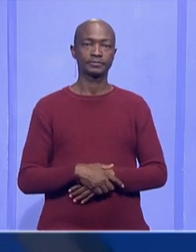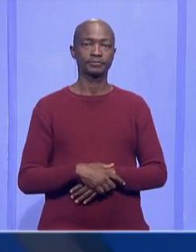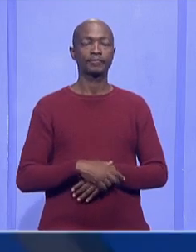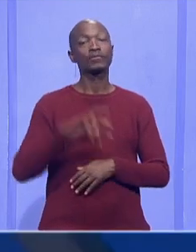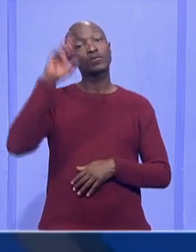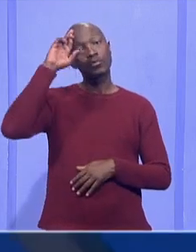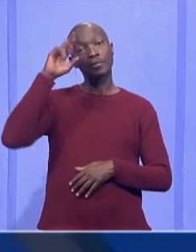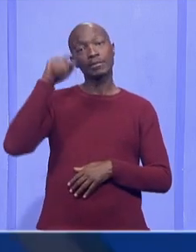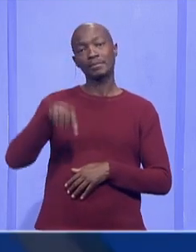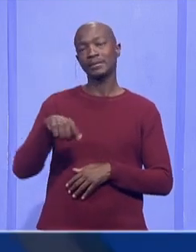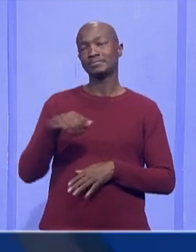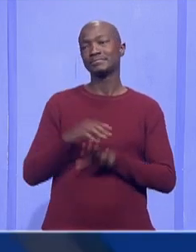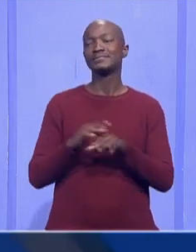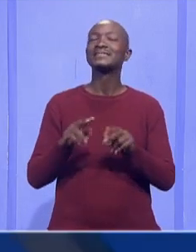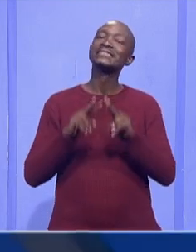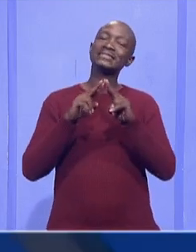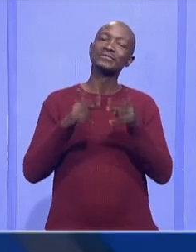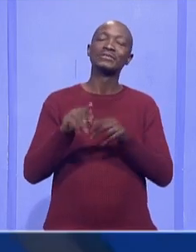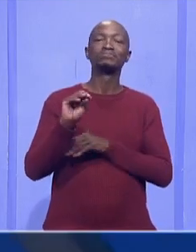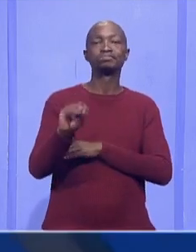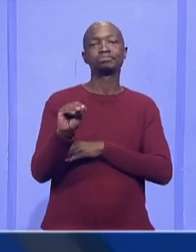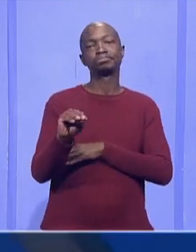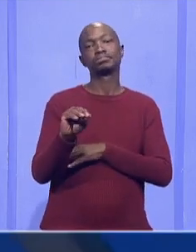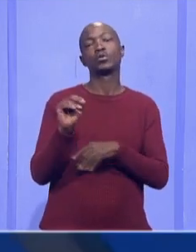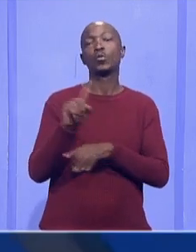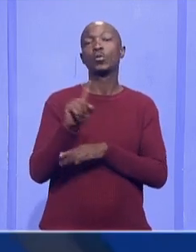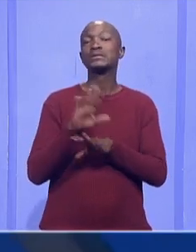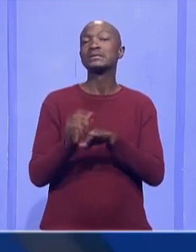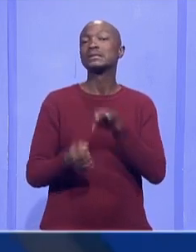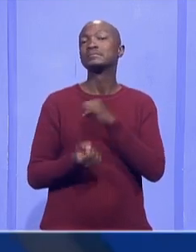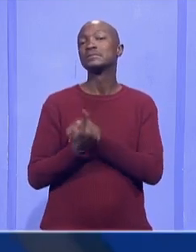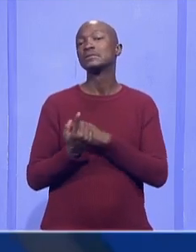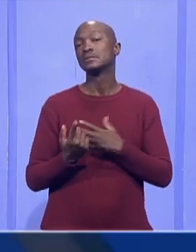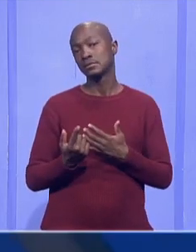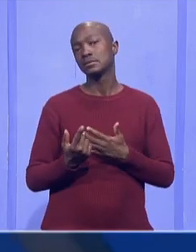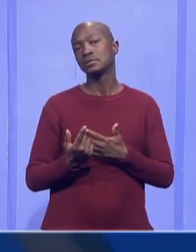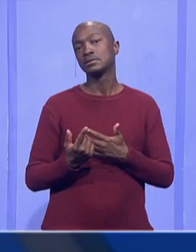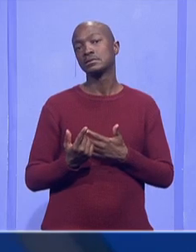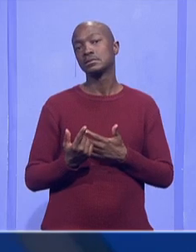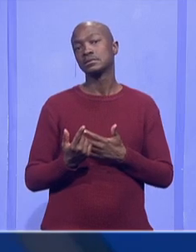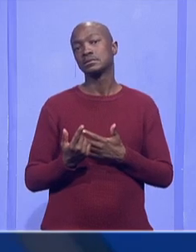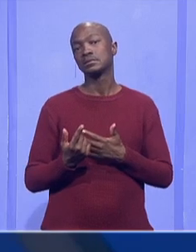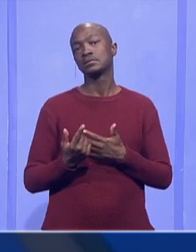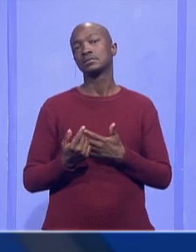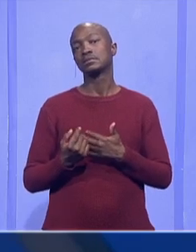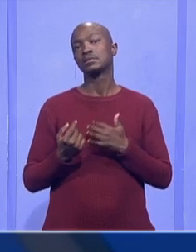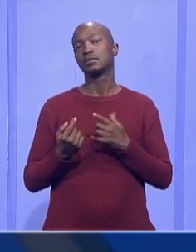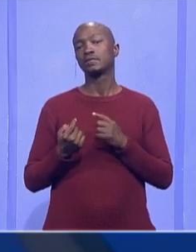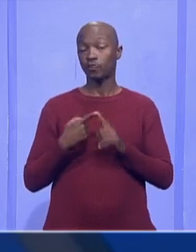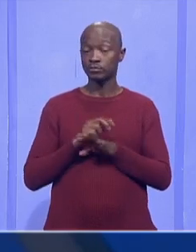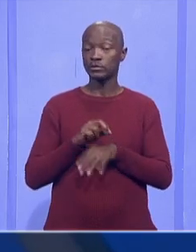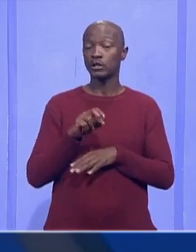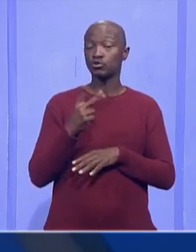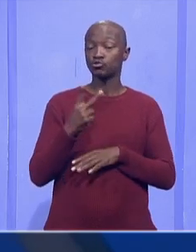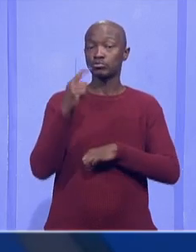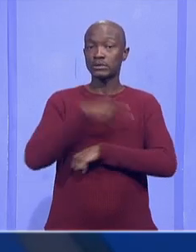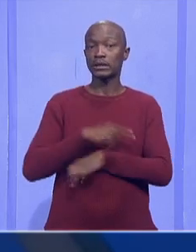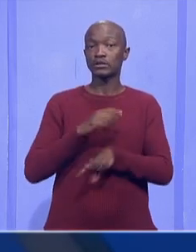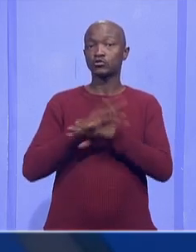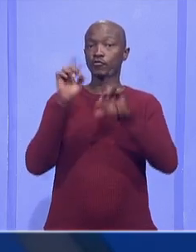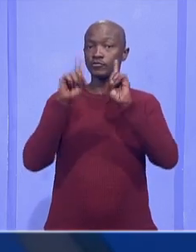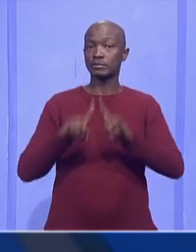there's a minor difference between what is actually happening in during the 2 days of special votes and on the day